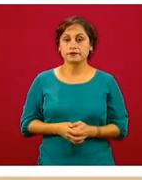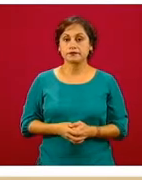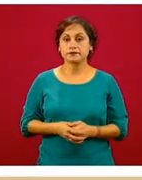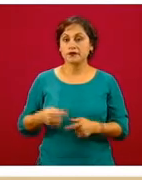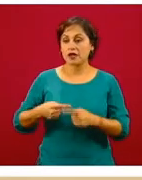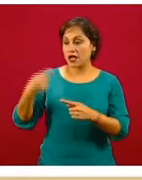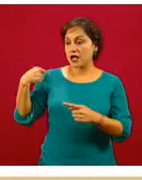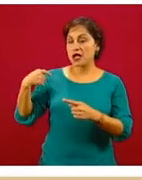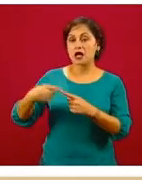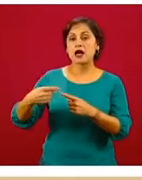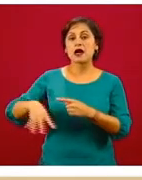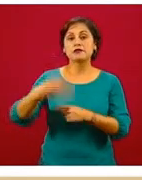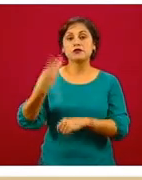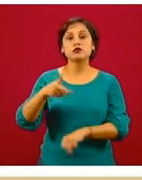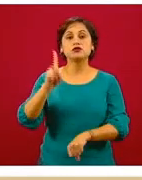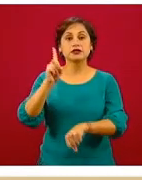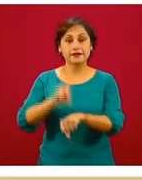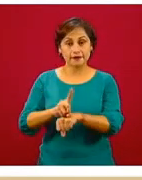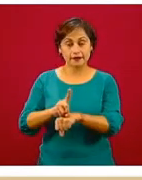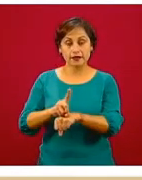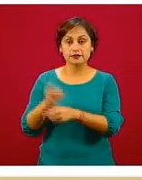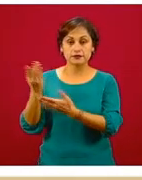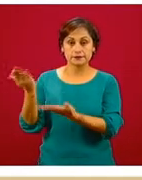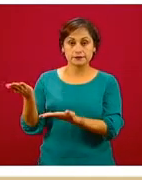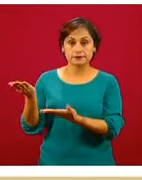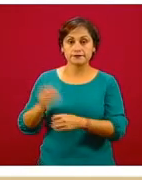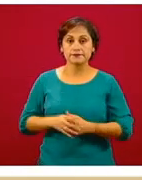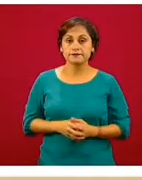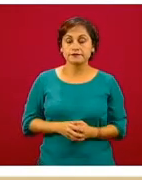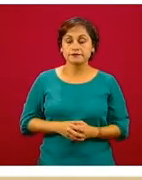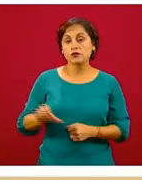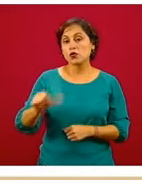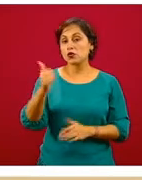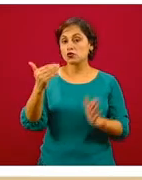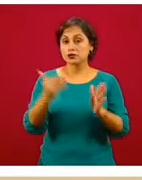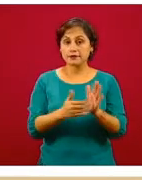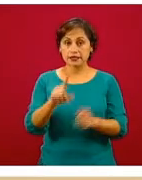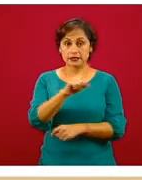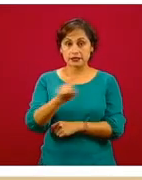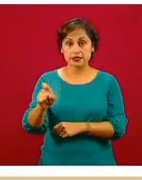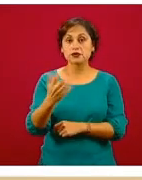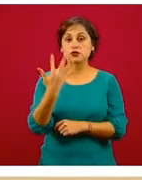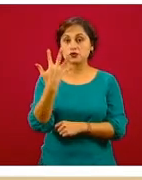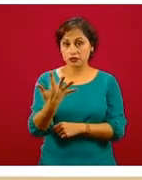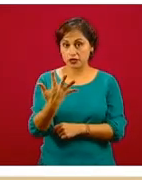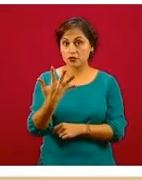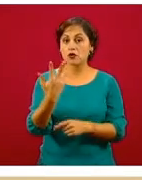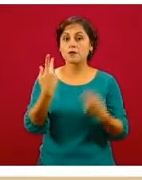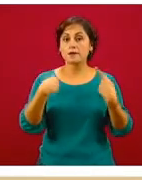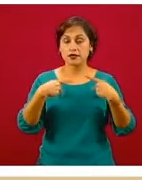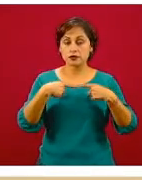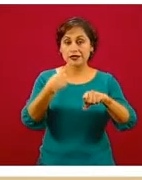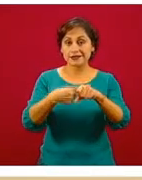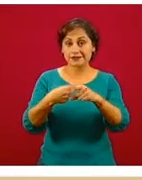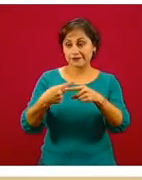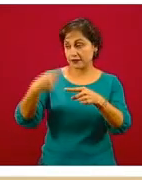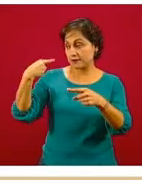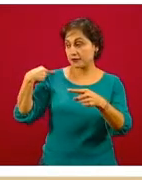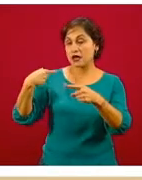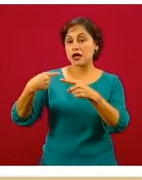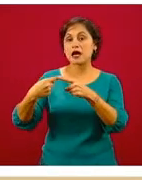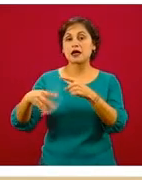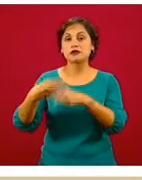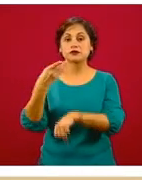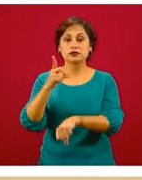So in terms of new cases in the last 14 days is what we can see on this next slide here. There are